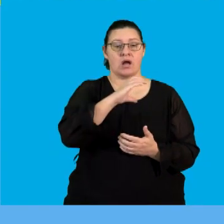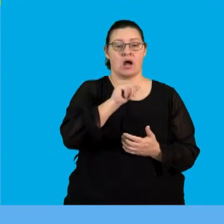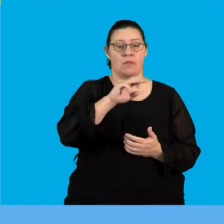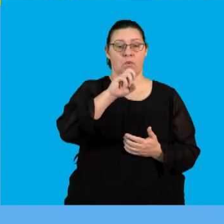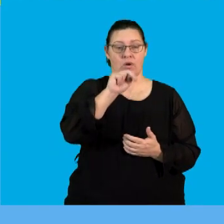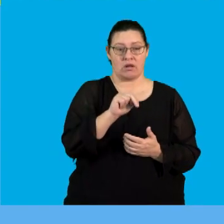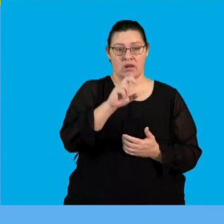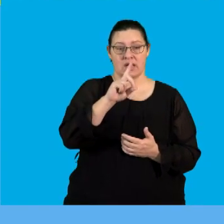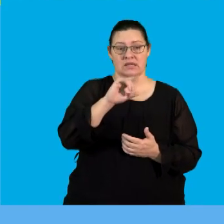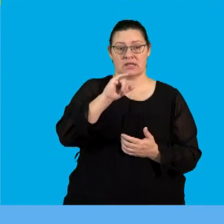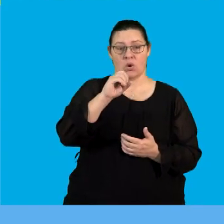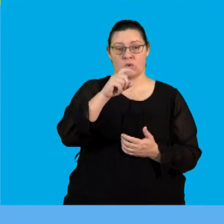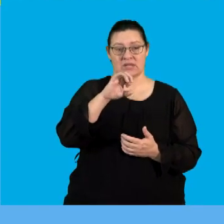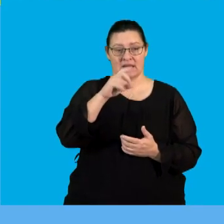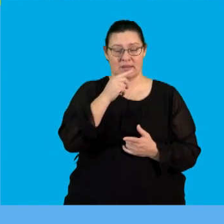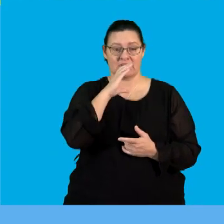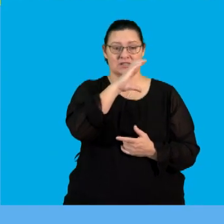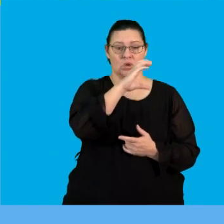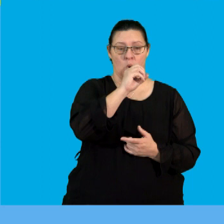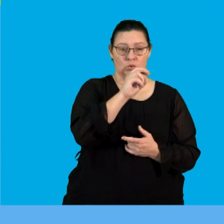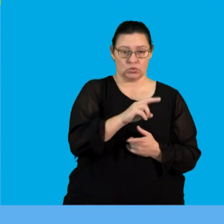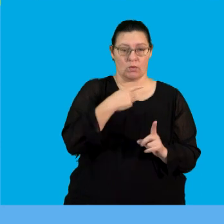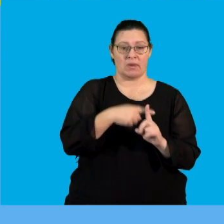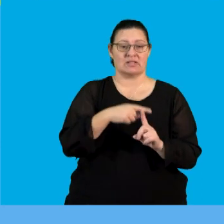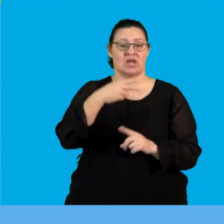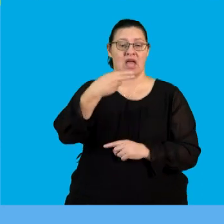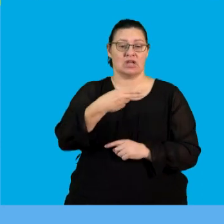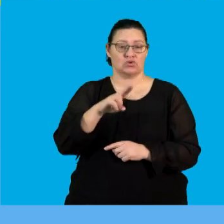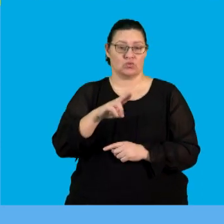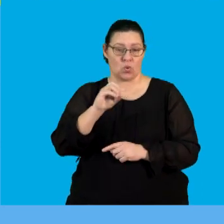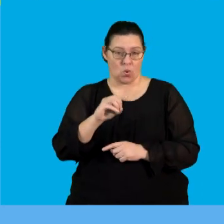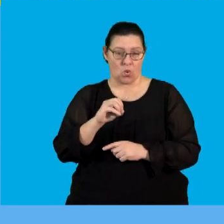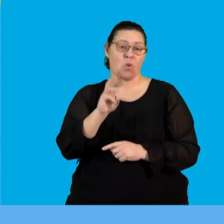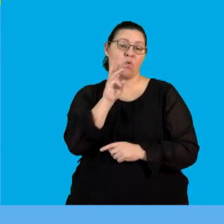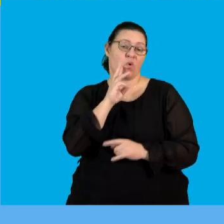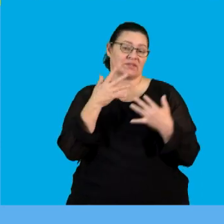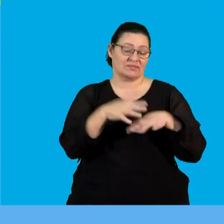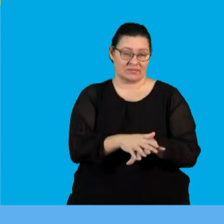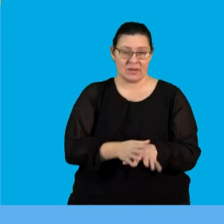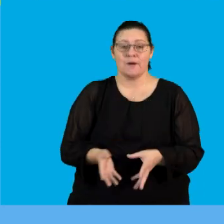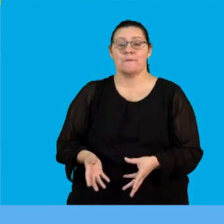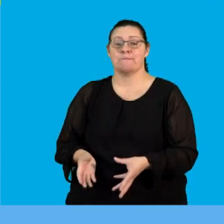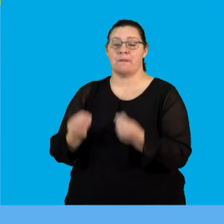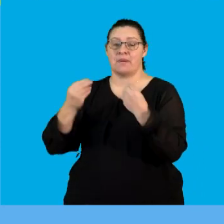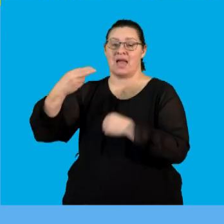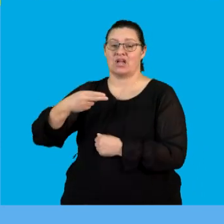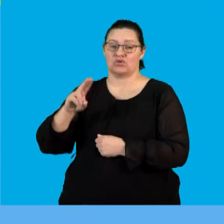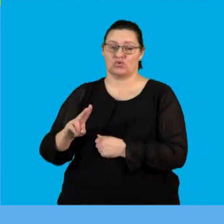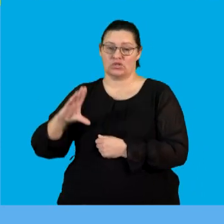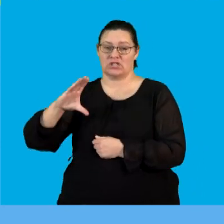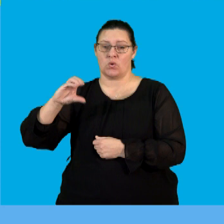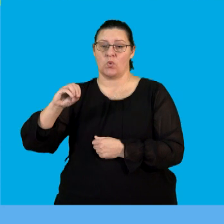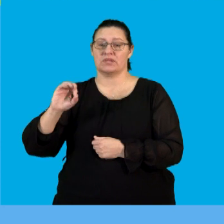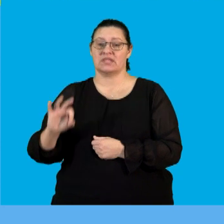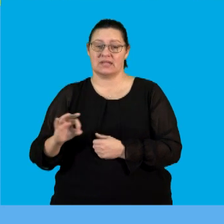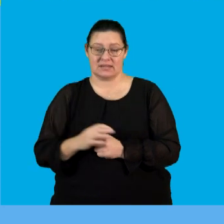and sulfur dioxide, those are examples of non-metal oxides that you're going to be looking at. So the carbon, that's the non-metal, the